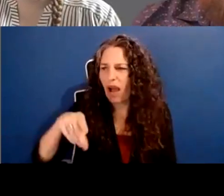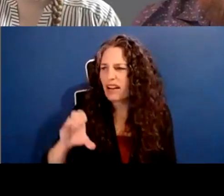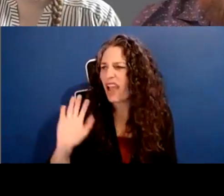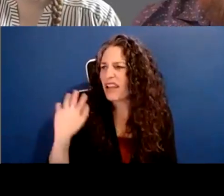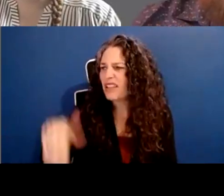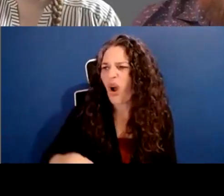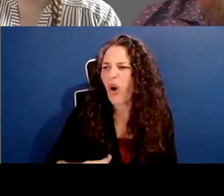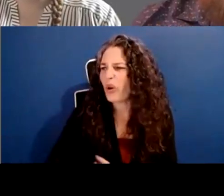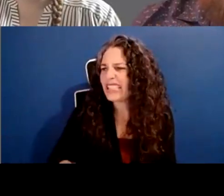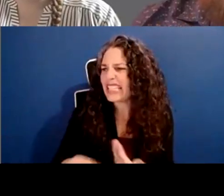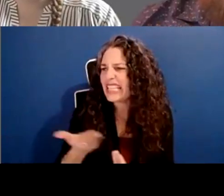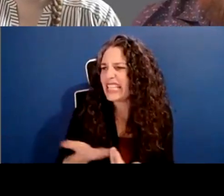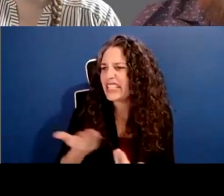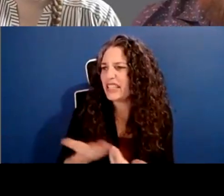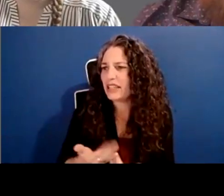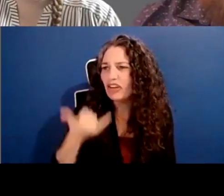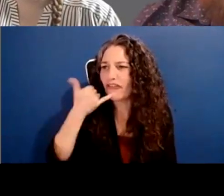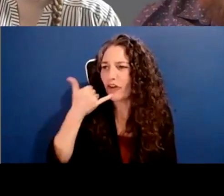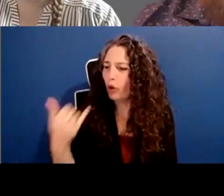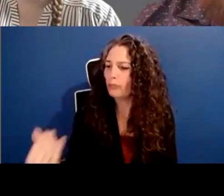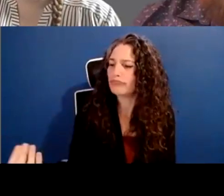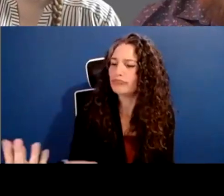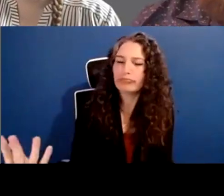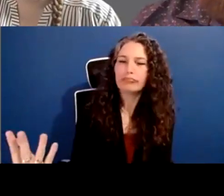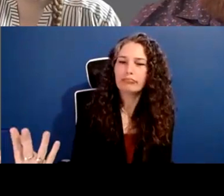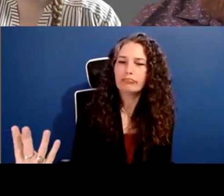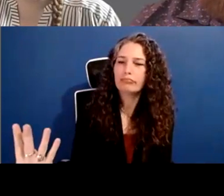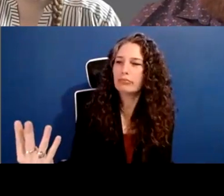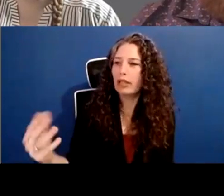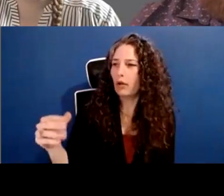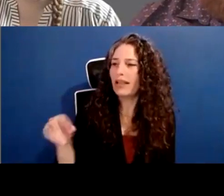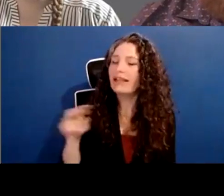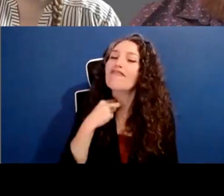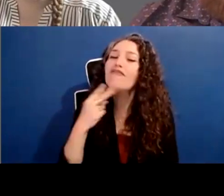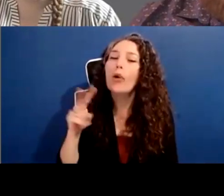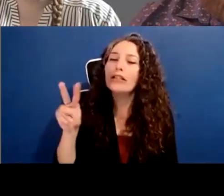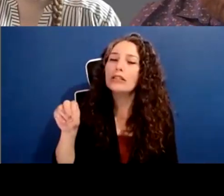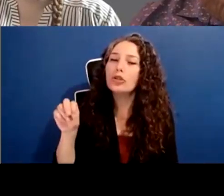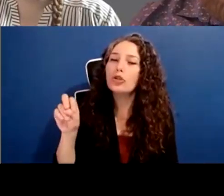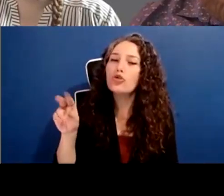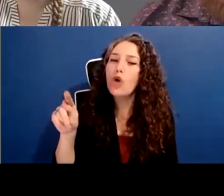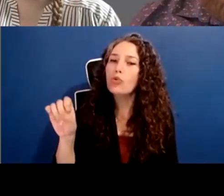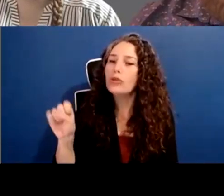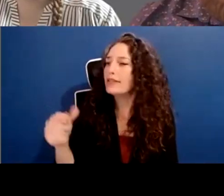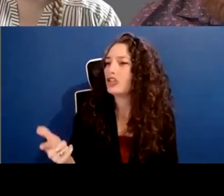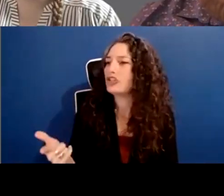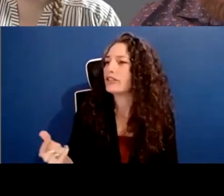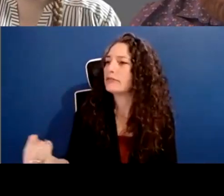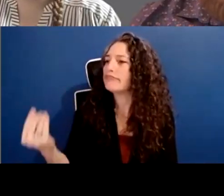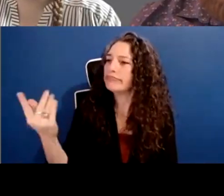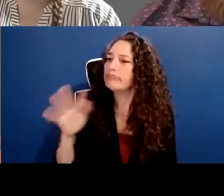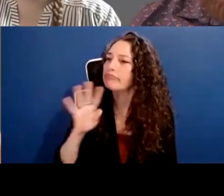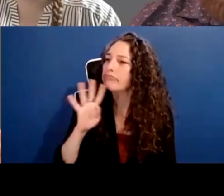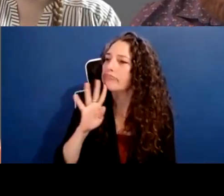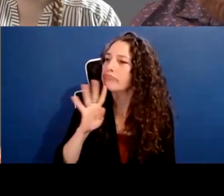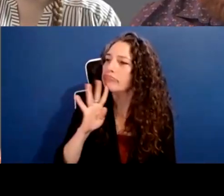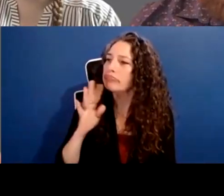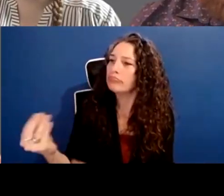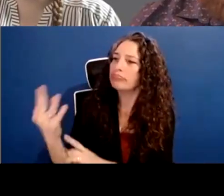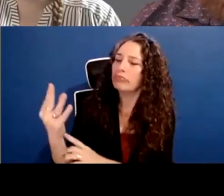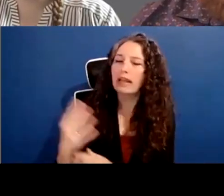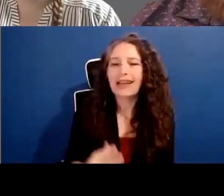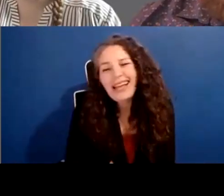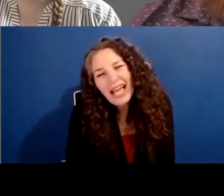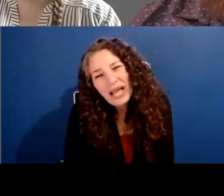like your like voice notes, and you just chat and you just post it, which definitely you can use that in terms of tech,